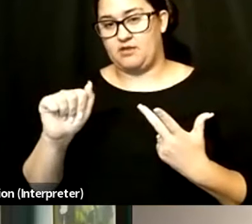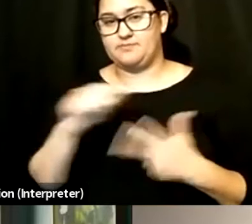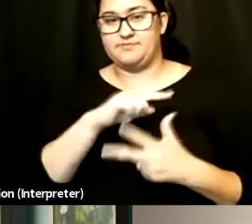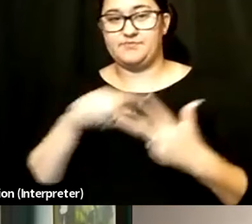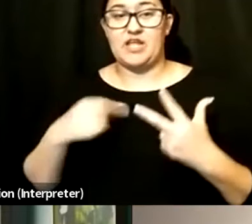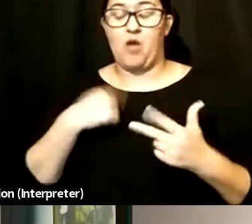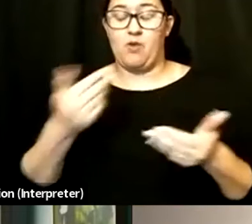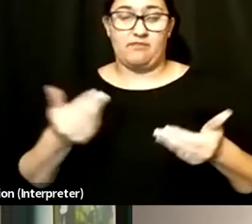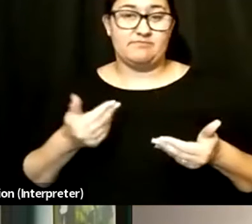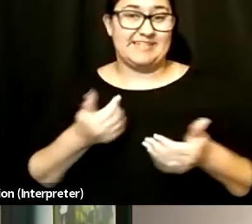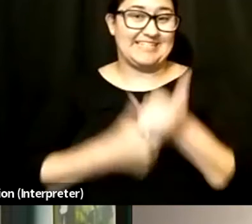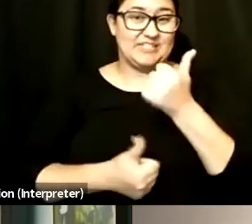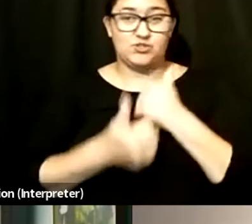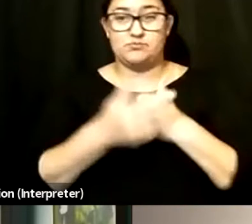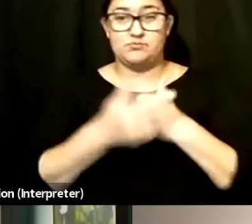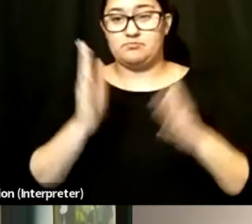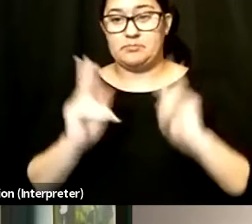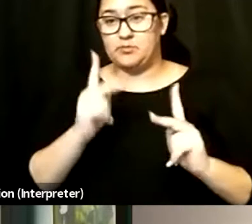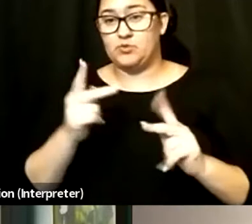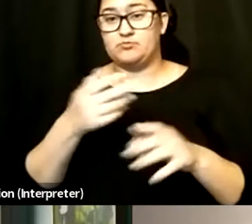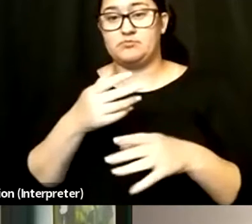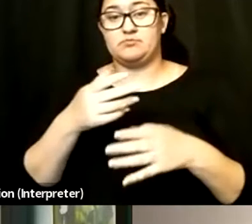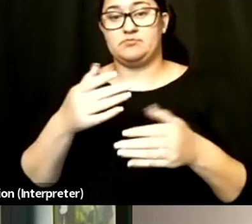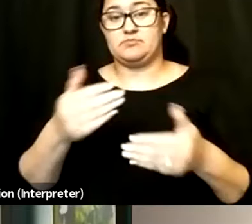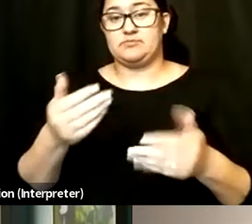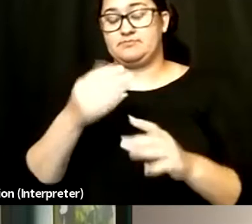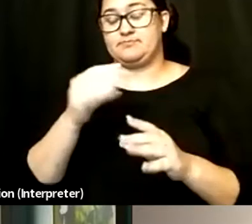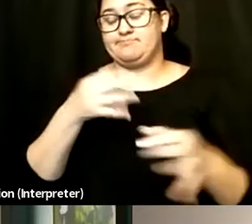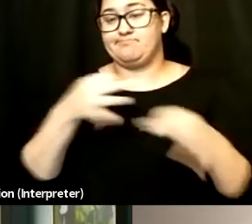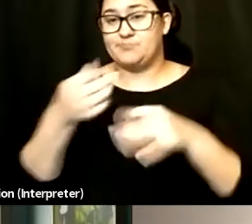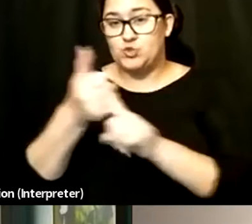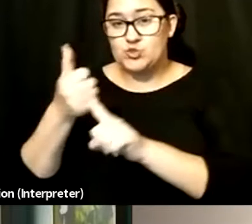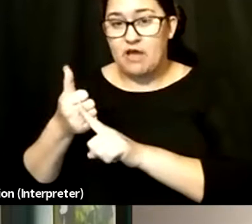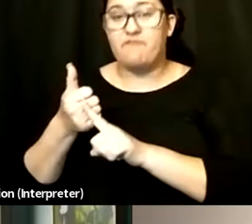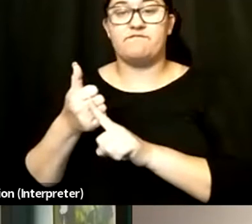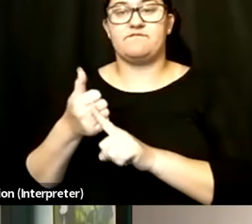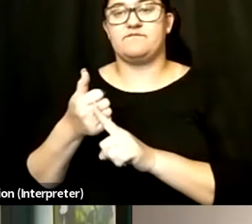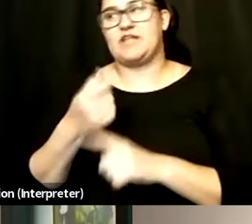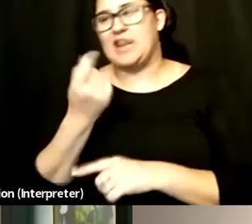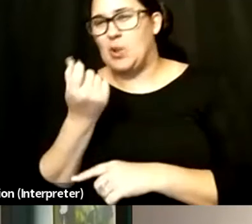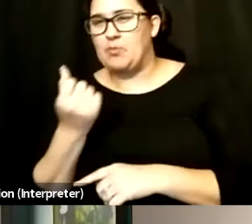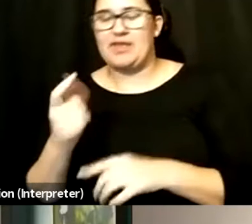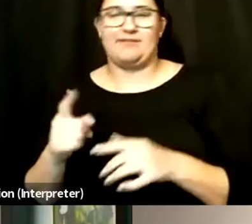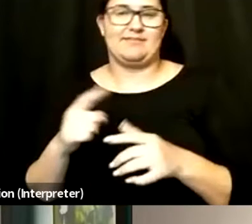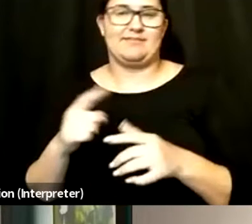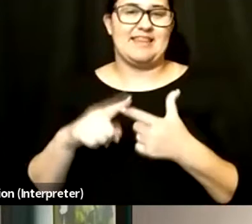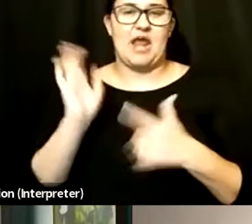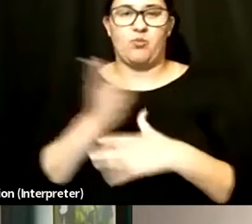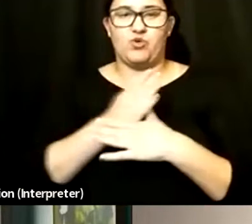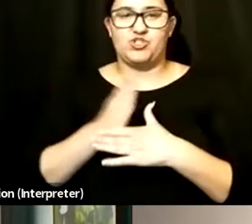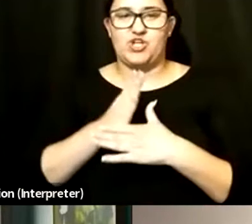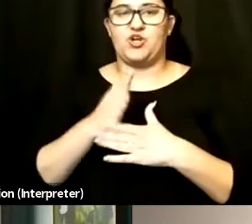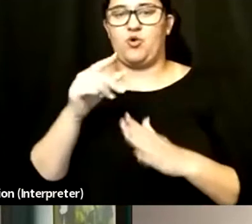of the panelists introduce yourself briefly with your name, pronouns, and visual description, and then I will share your very